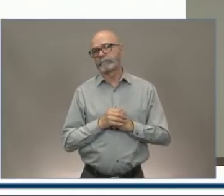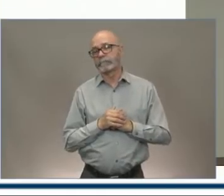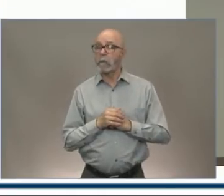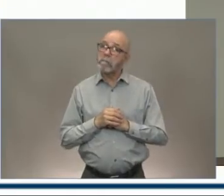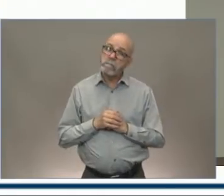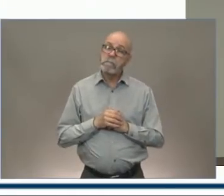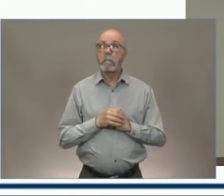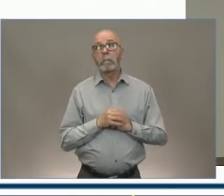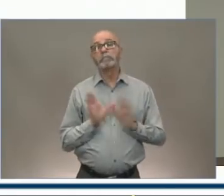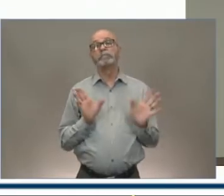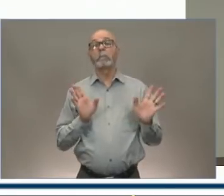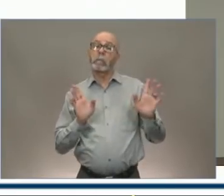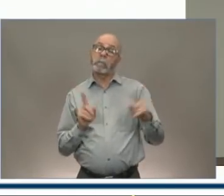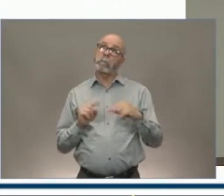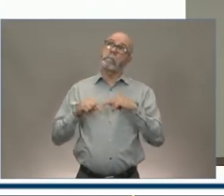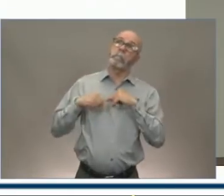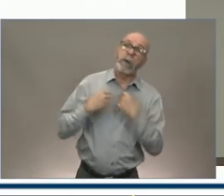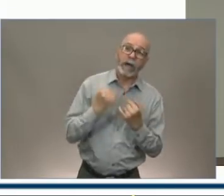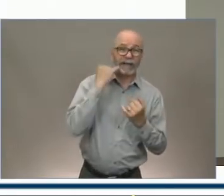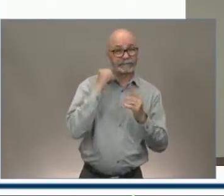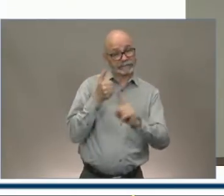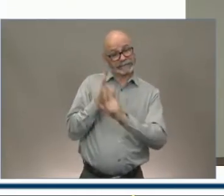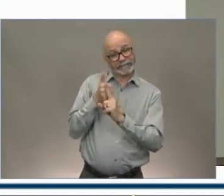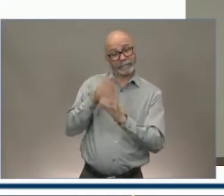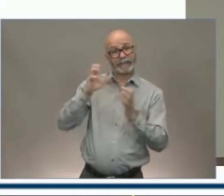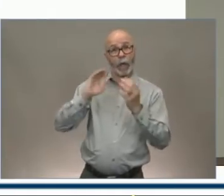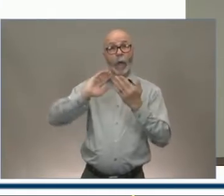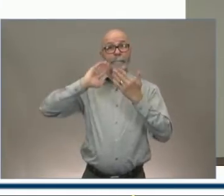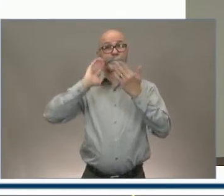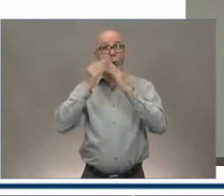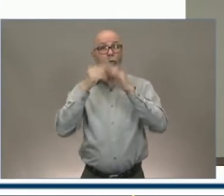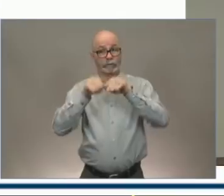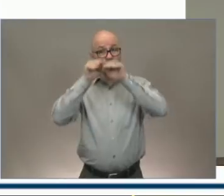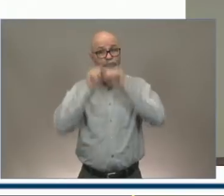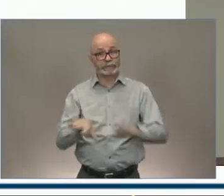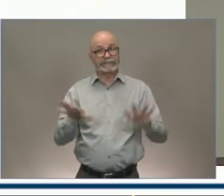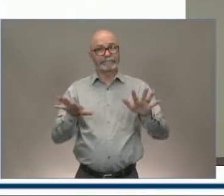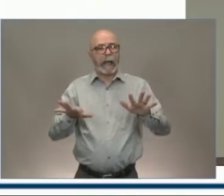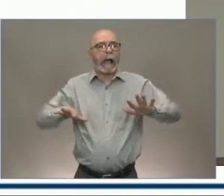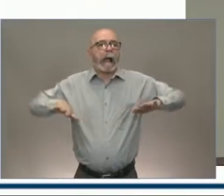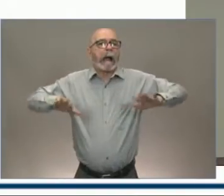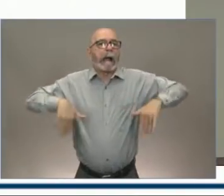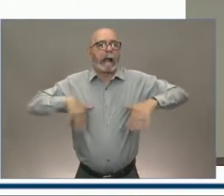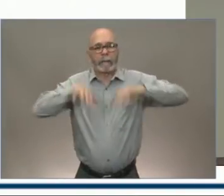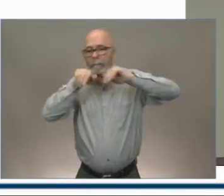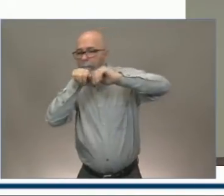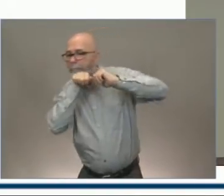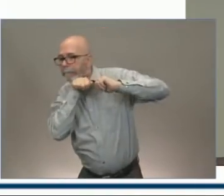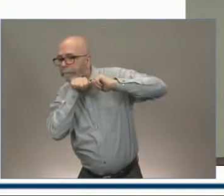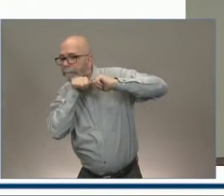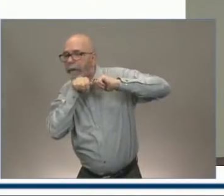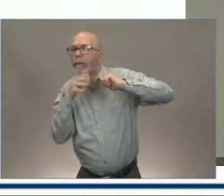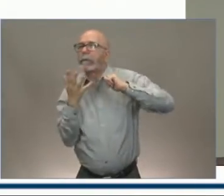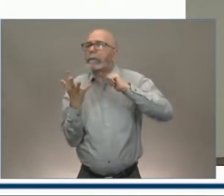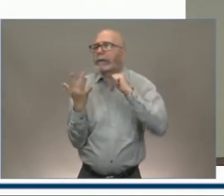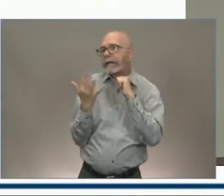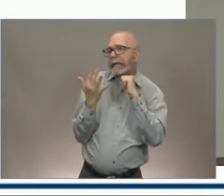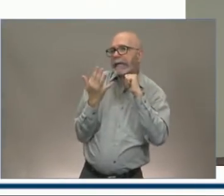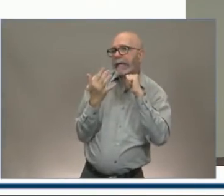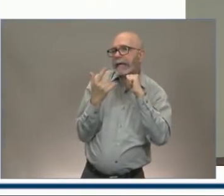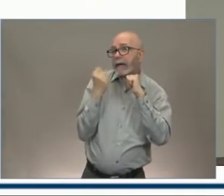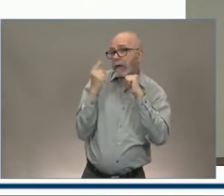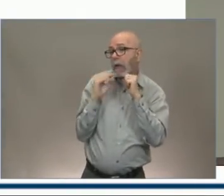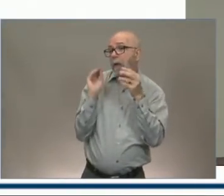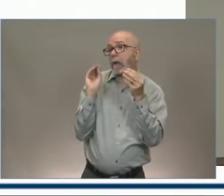have community spread from either of these clusters of variant cases. The case numbers we are seeing since